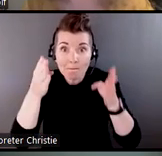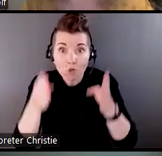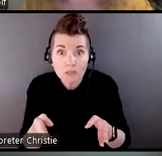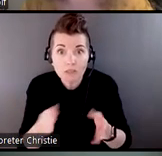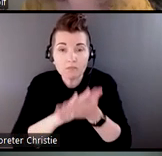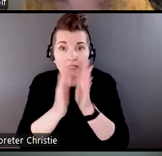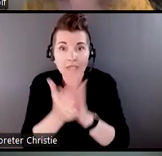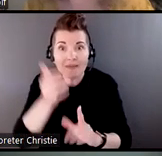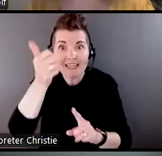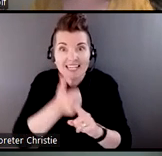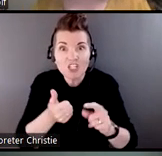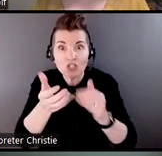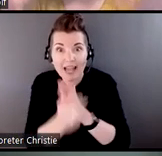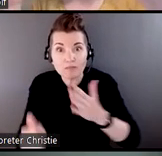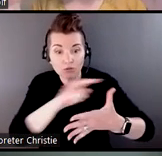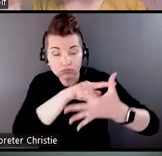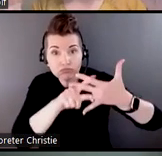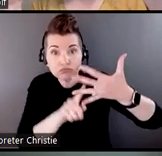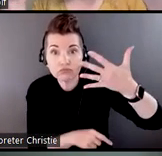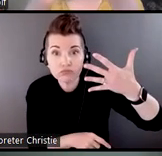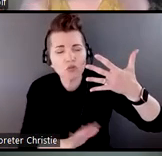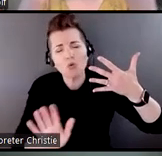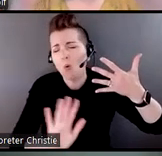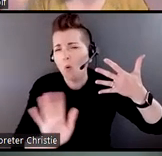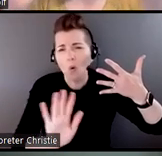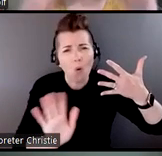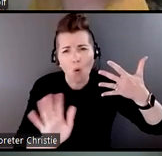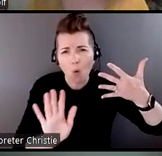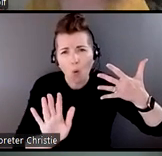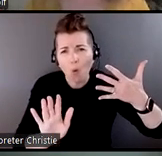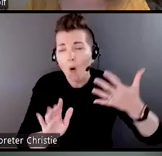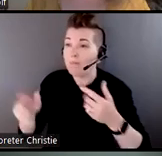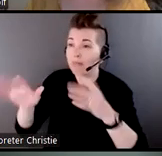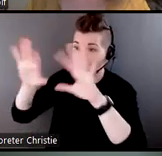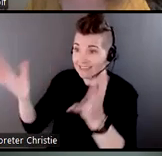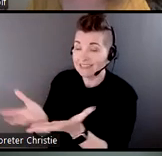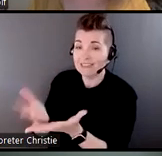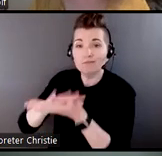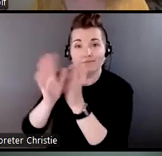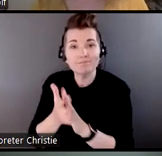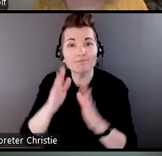these pillars, but we build our marketing house, so to speak, by having the pillars in place.